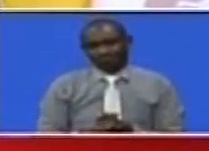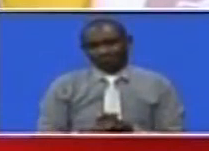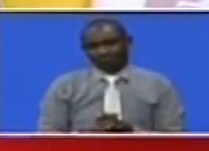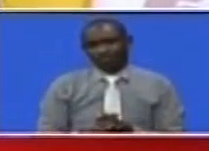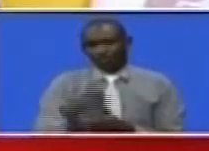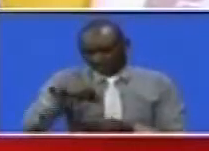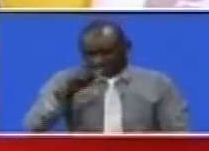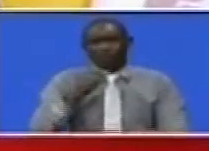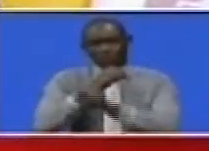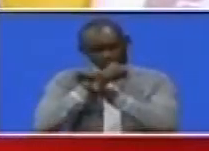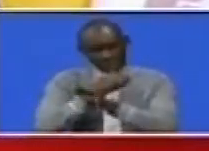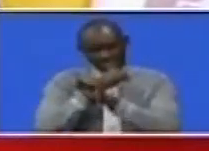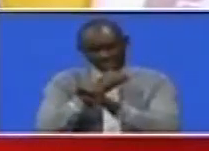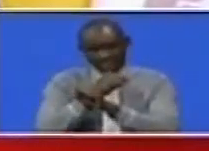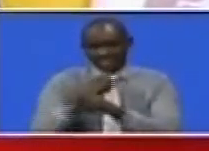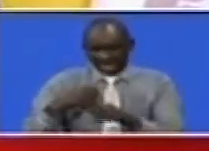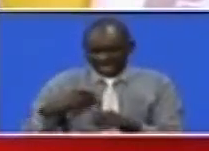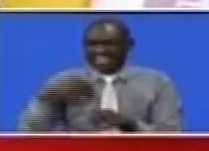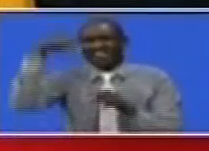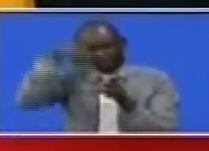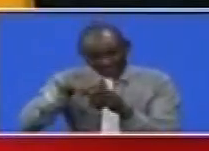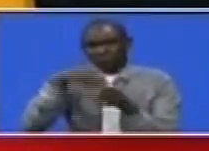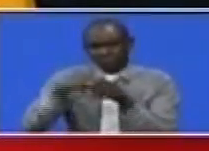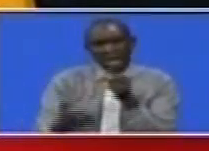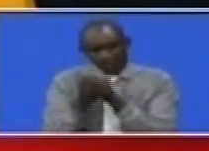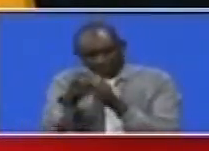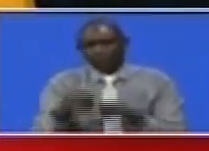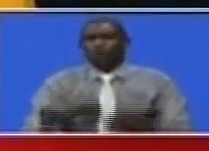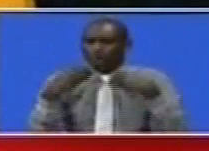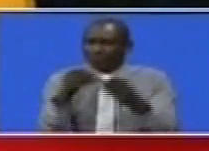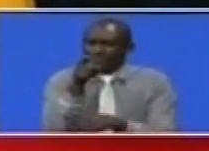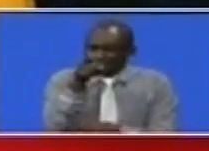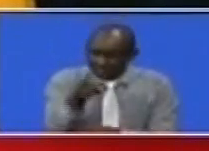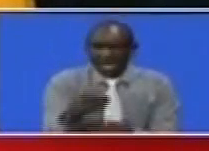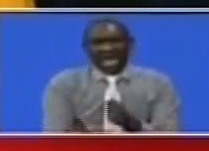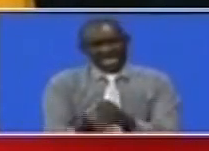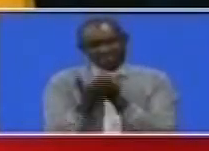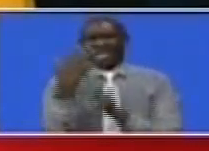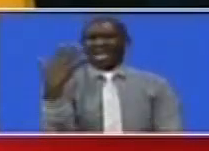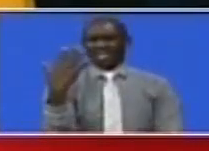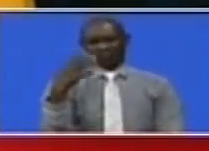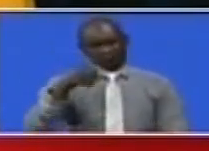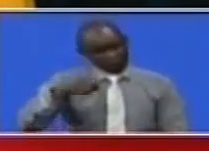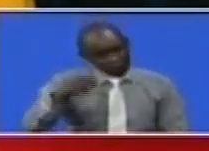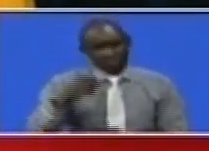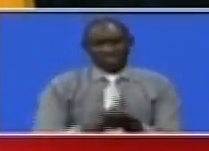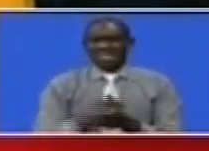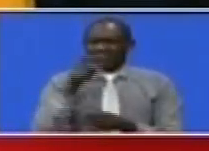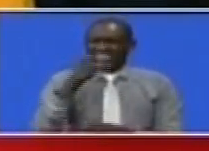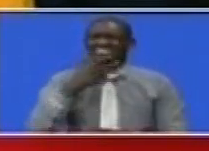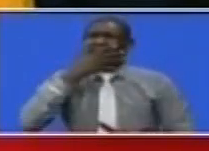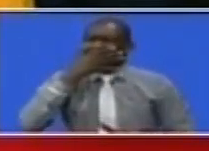To protect them, to invest in them, and to offer them a helping hand is the